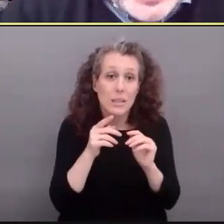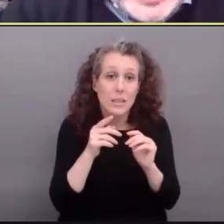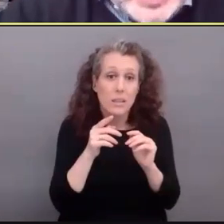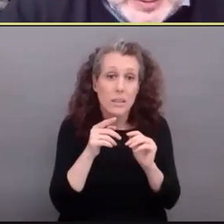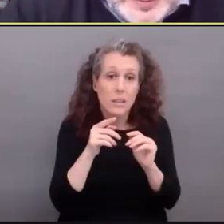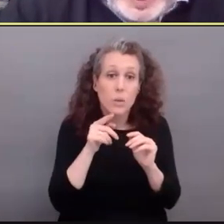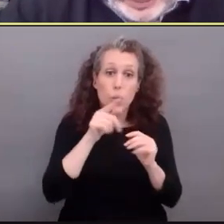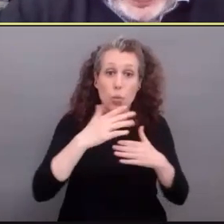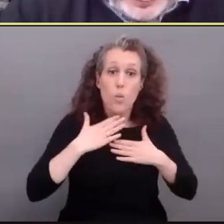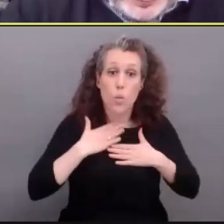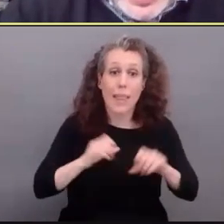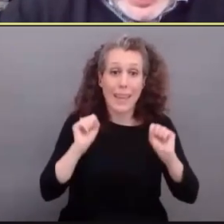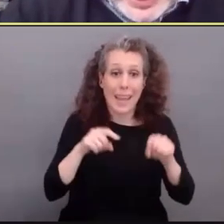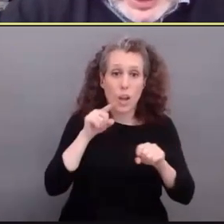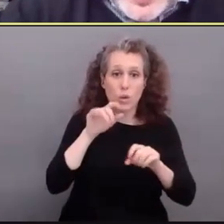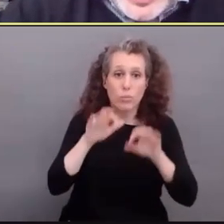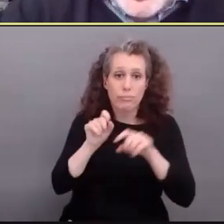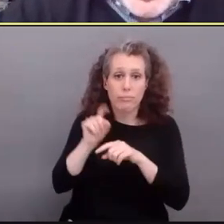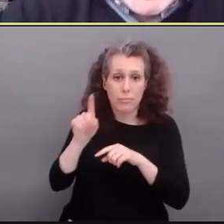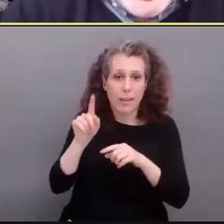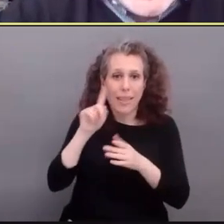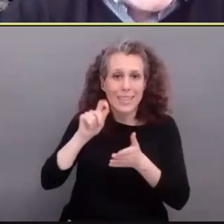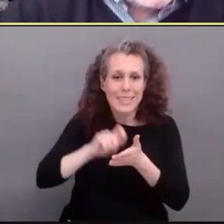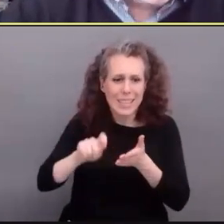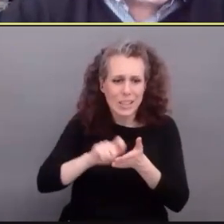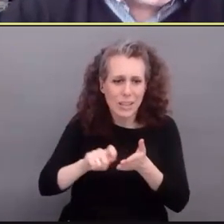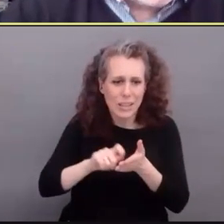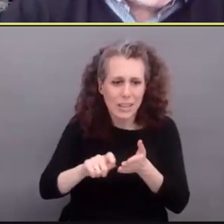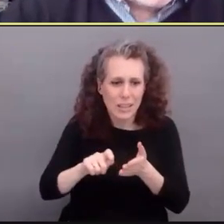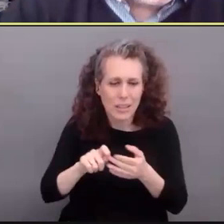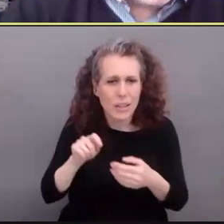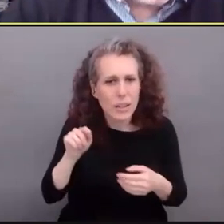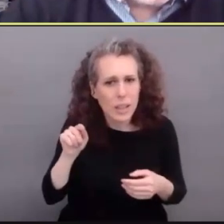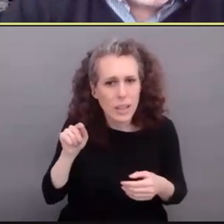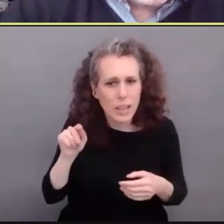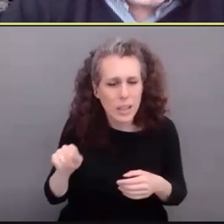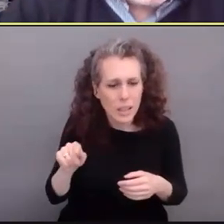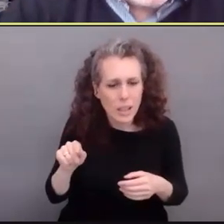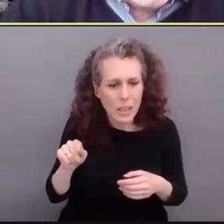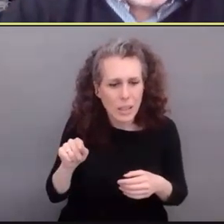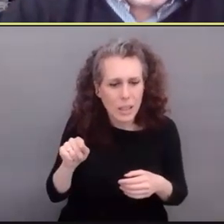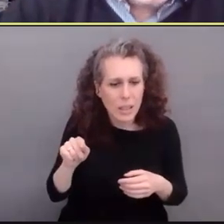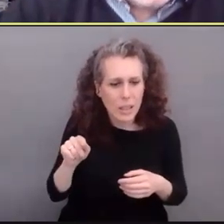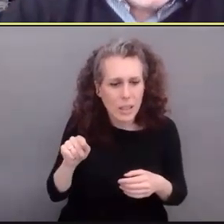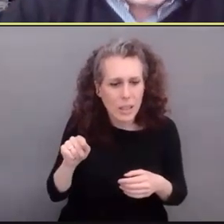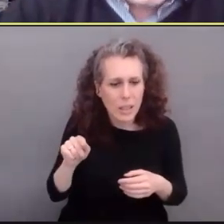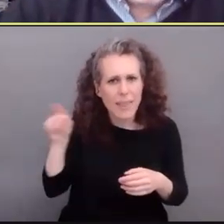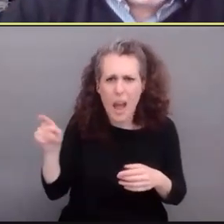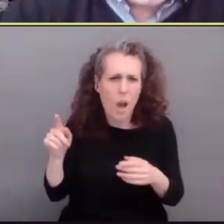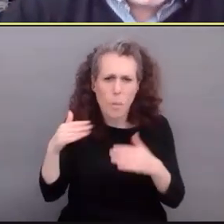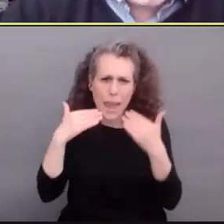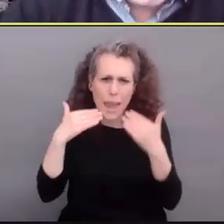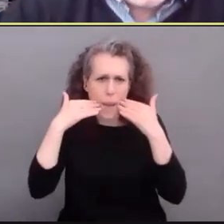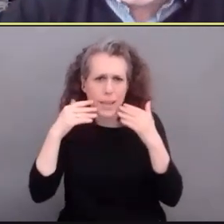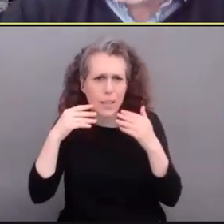secretary of JTC 11, Fernando Machicado. I'm sure he will be happy to answer